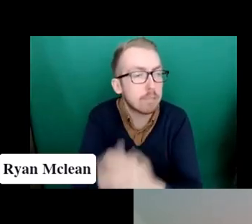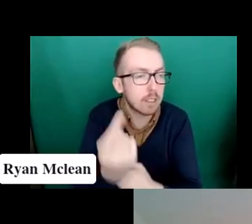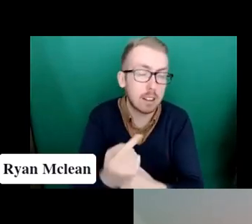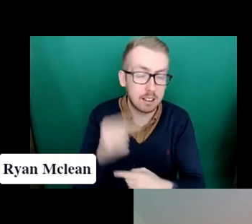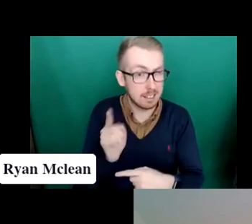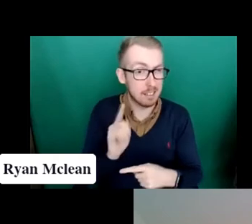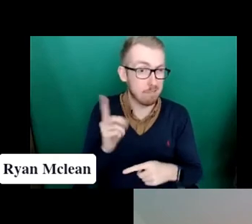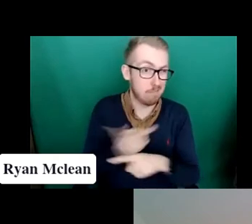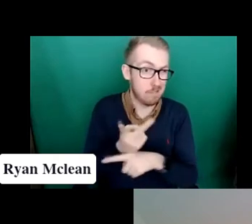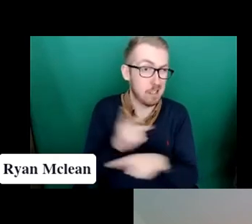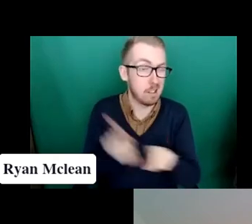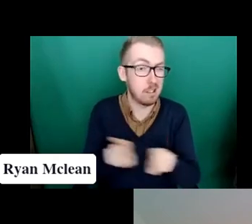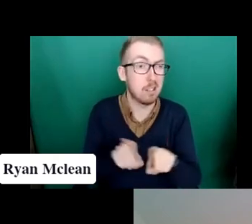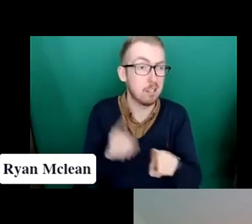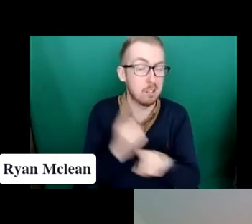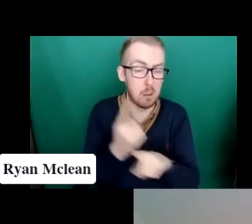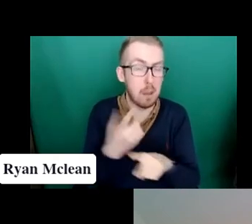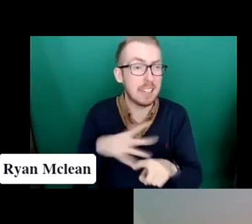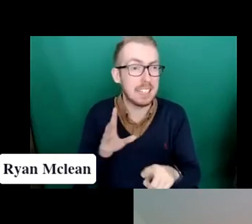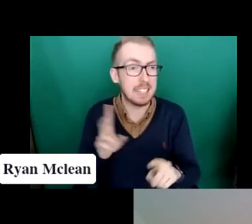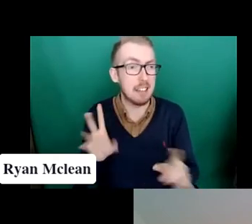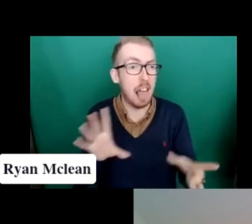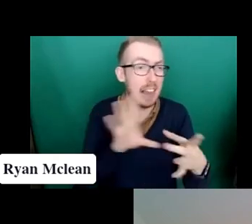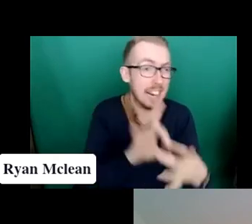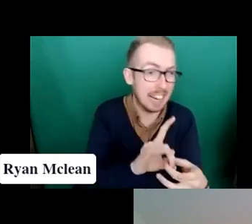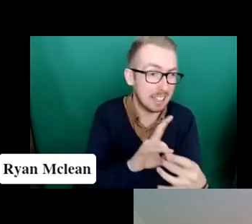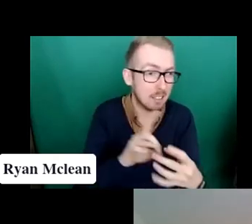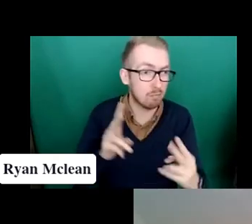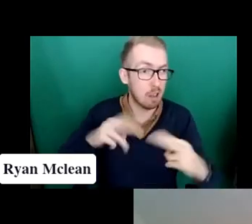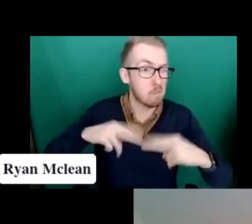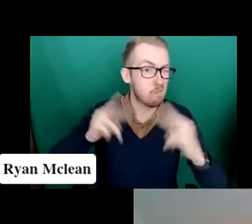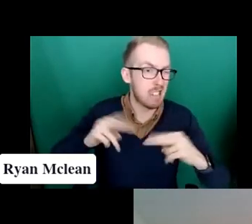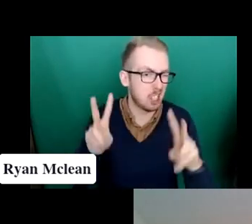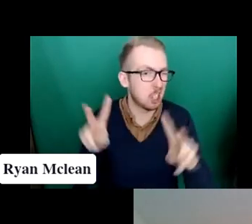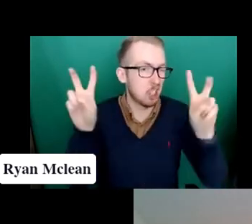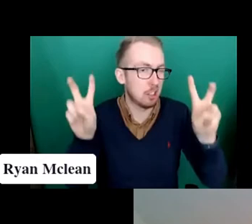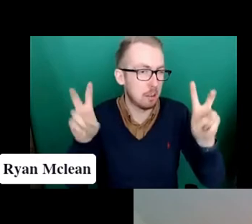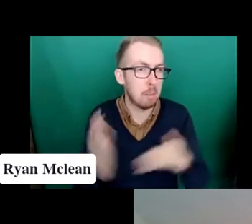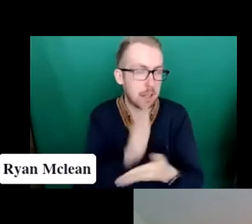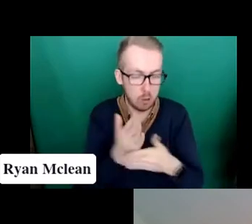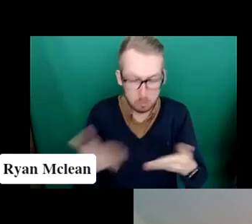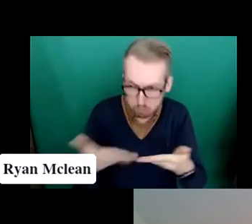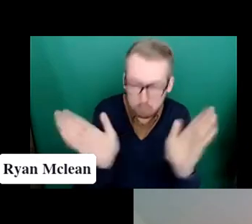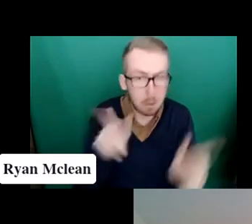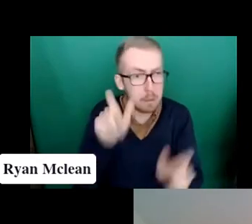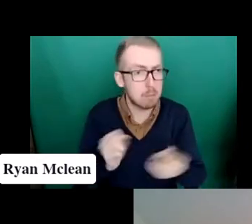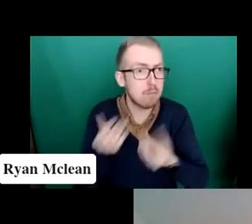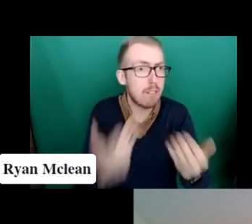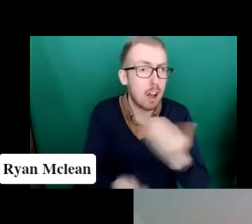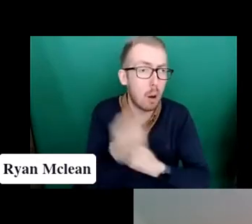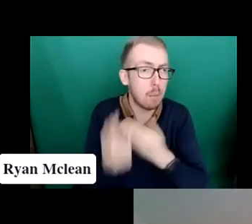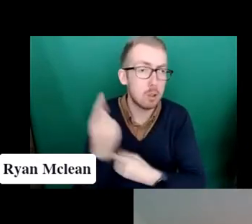need for a bridge and a link to give people, you know, as wide a range of people as possible those opportunities. And